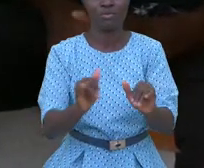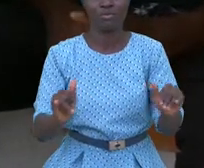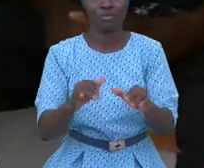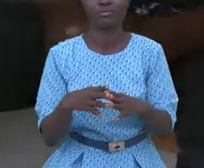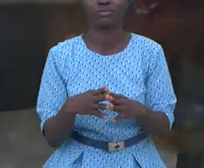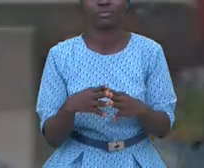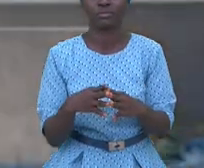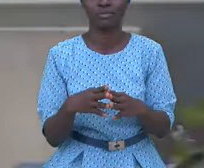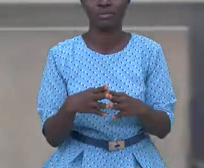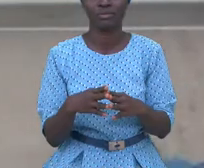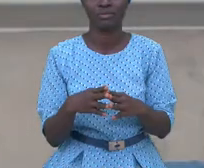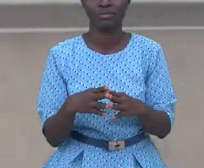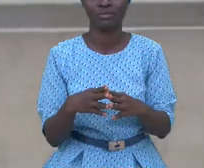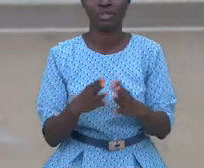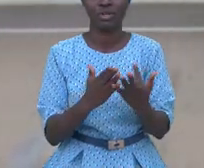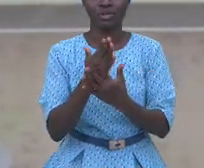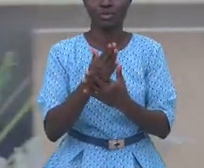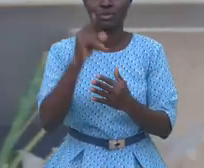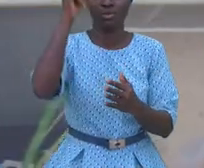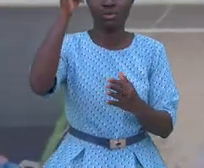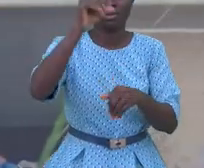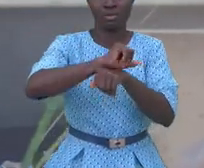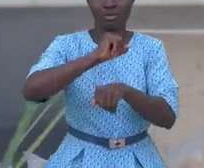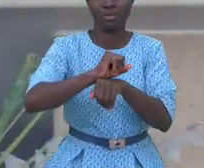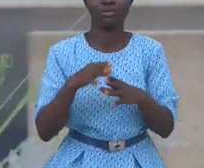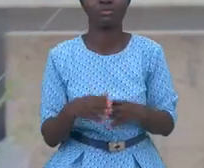his exploits. Now,